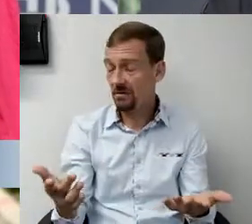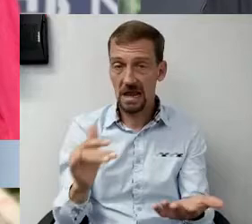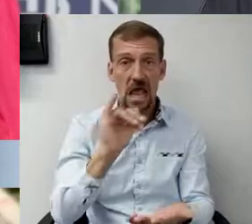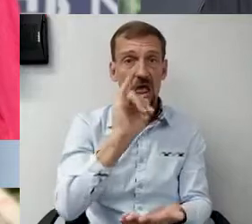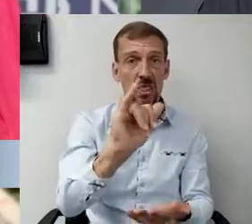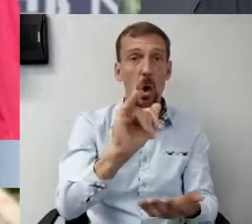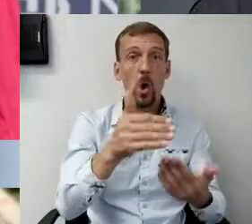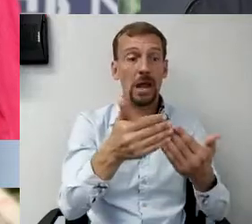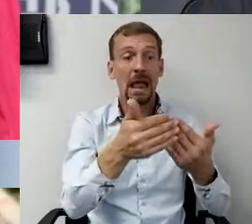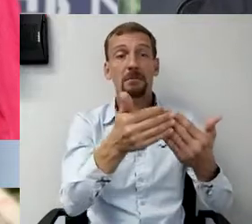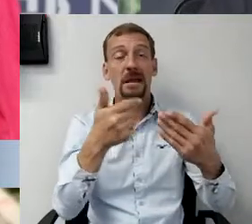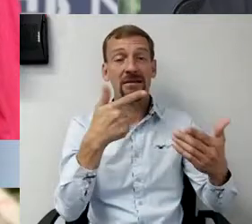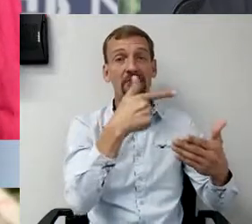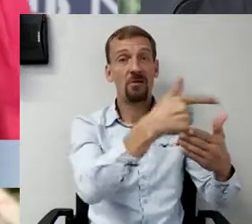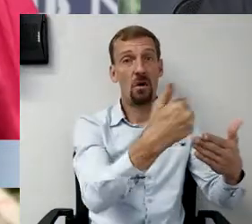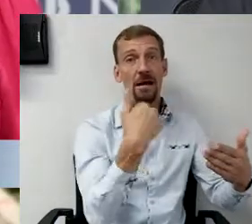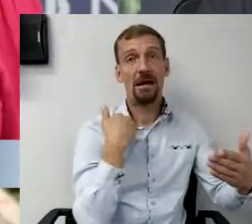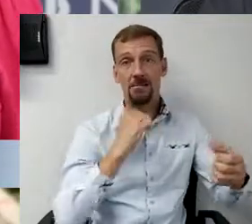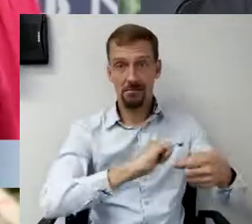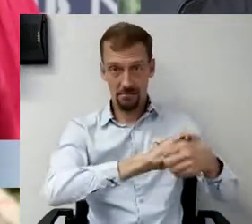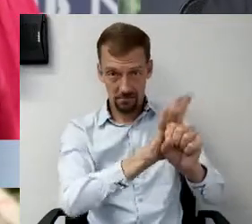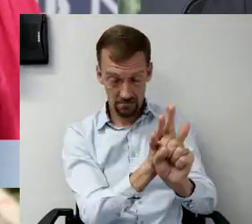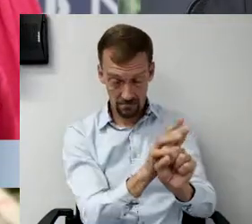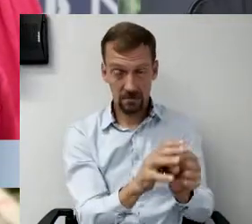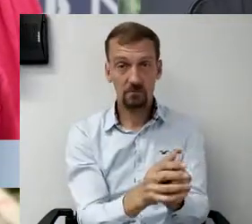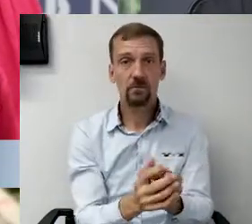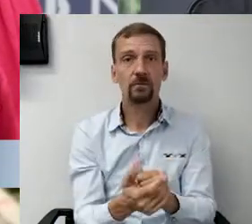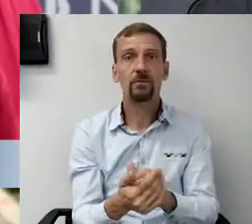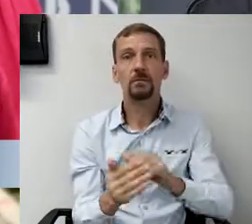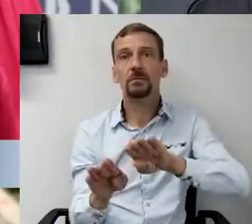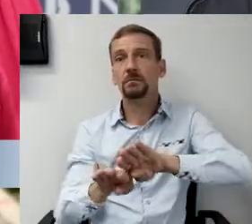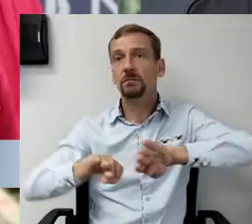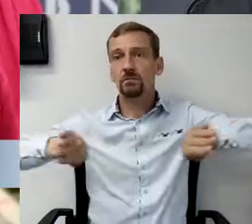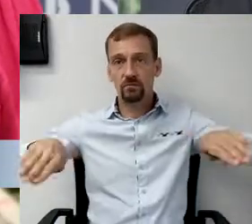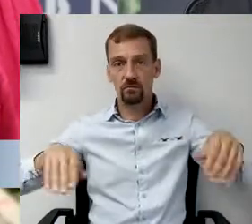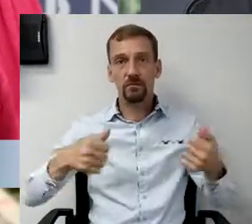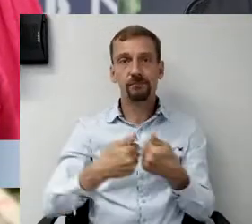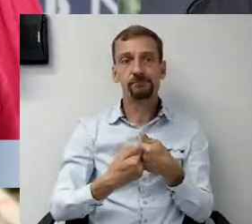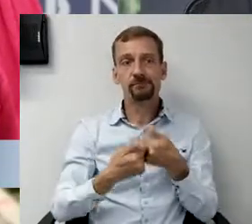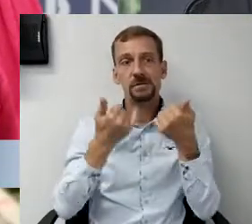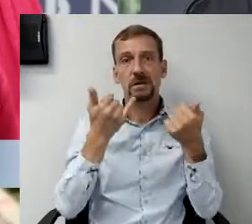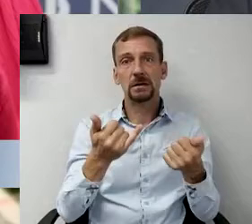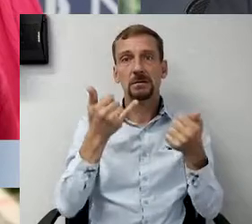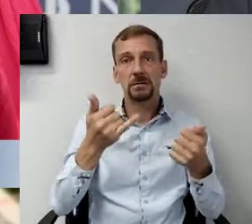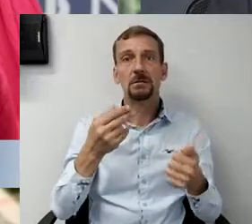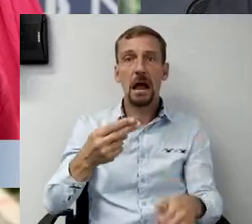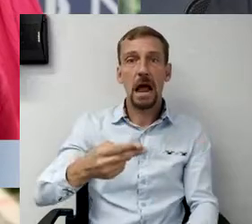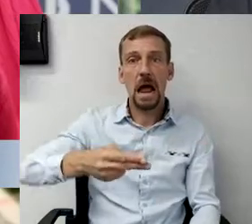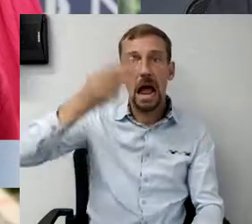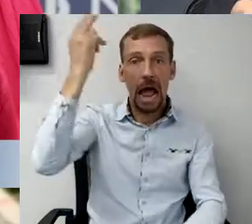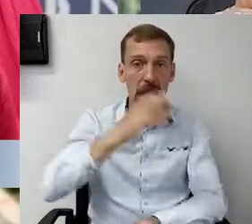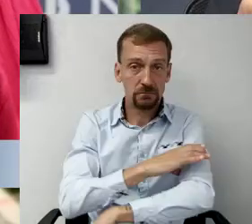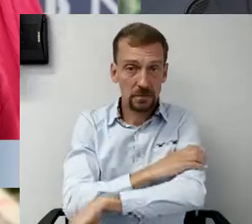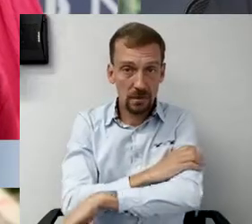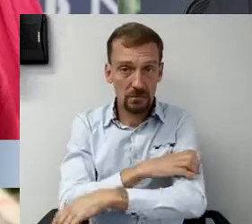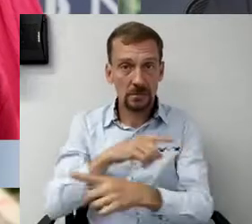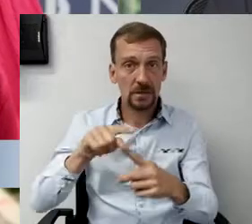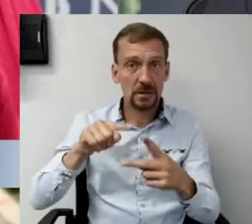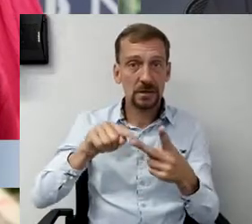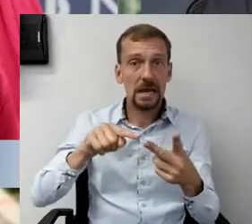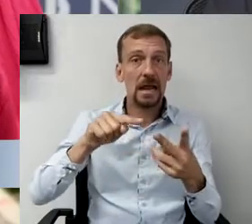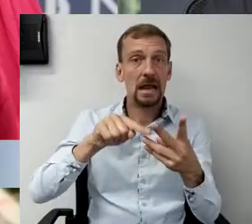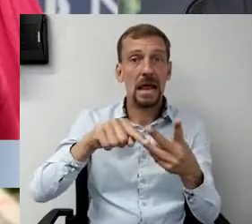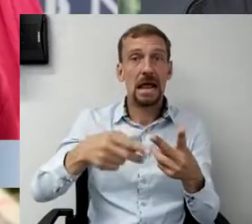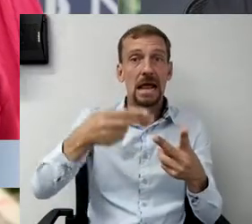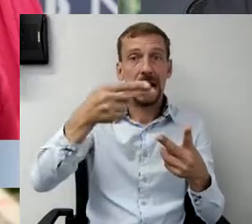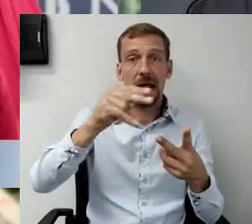of that nature. Far and away, hypertension, high blood pressure, and